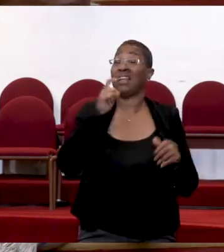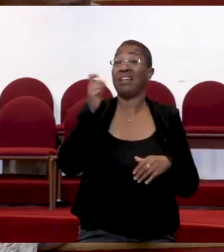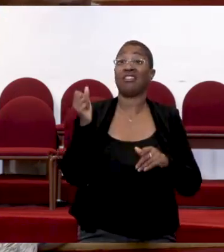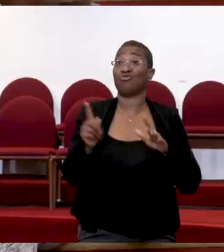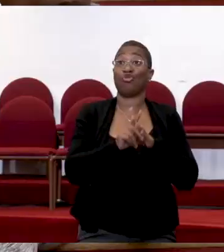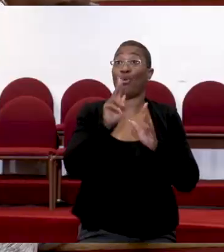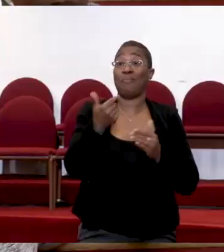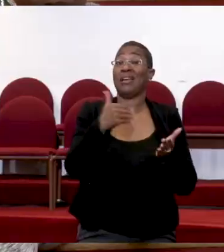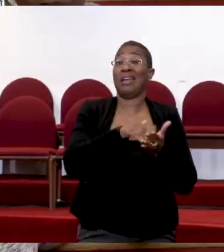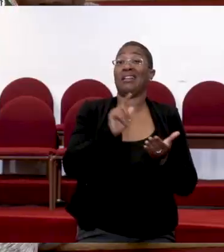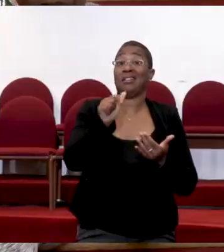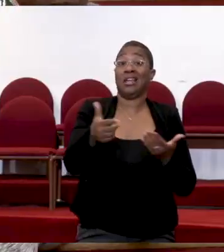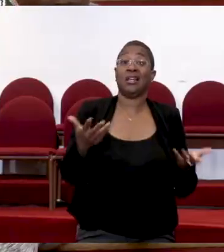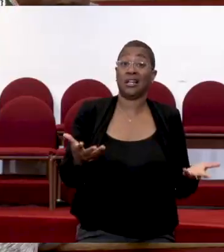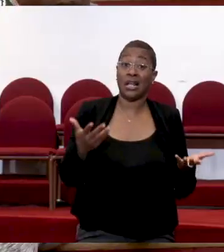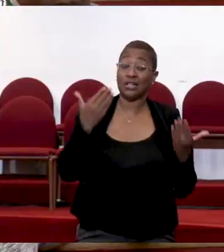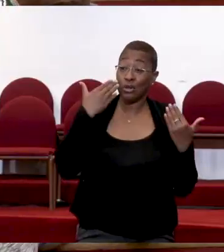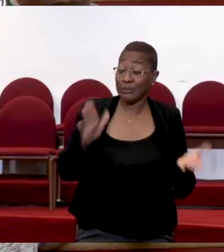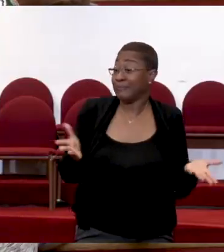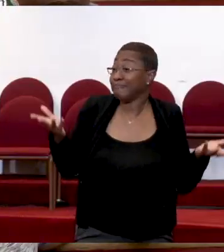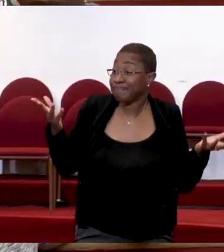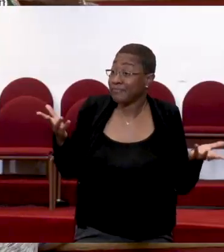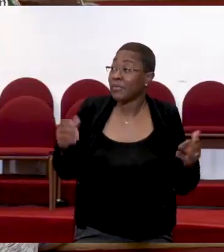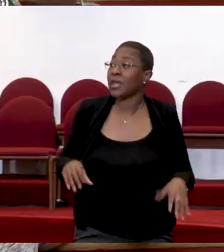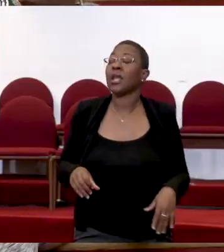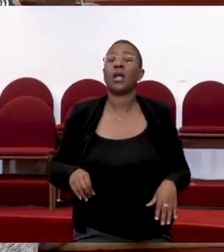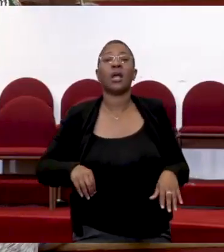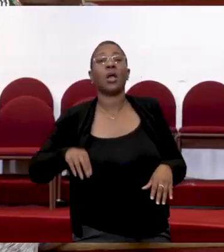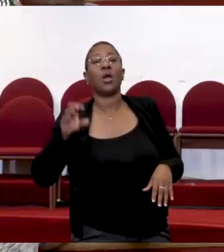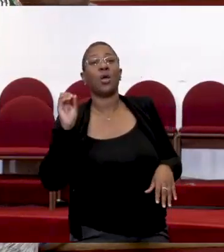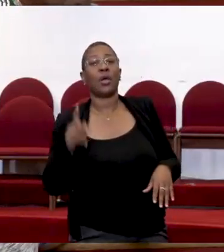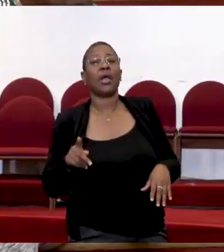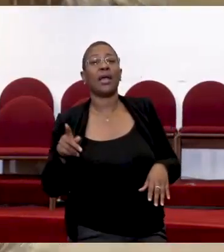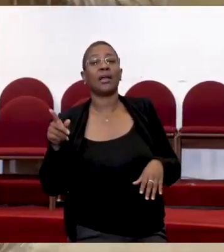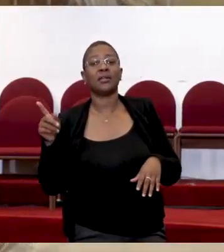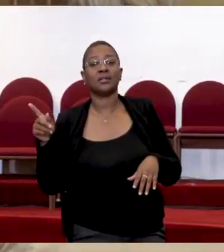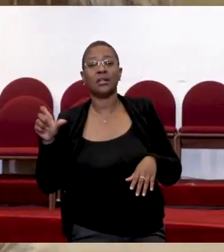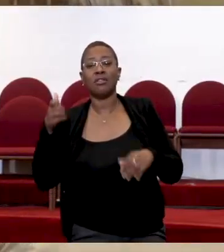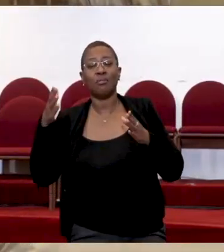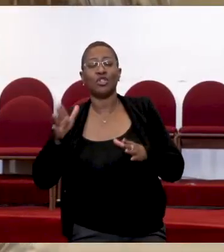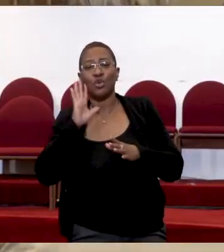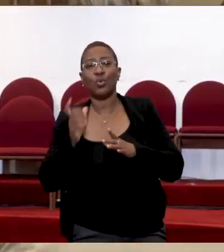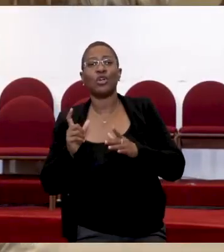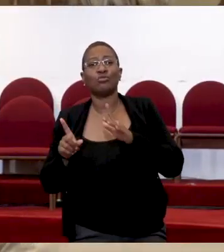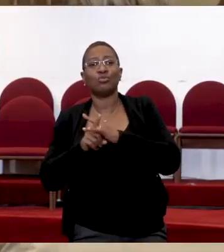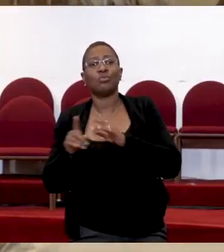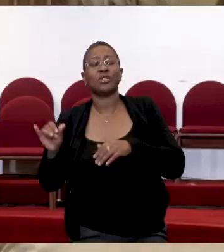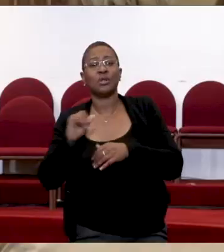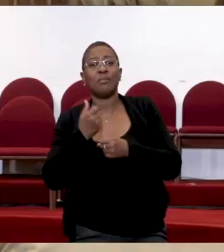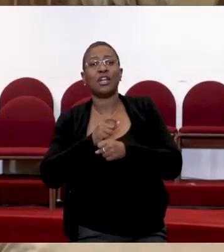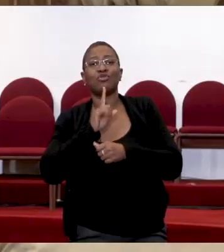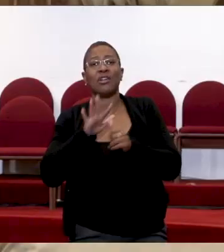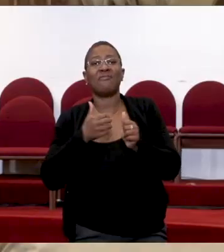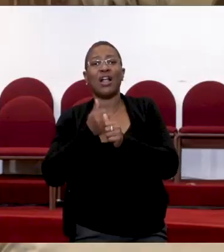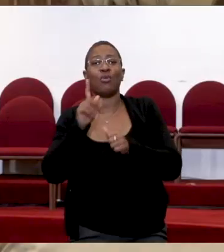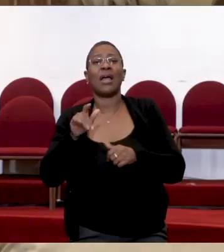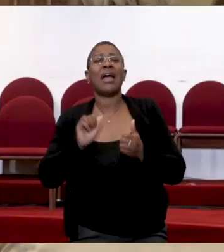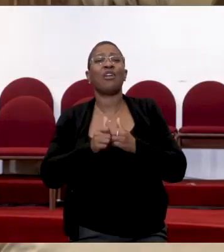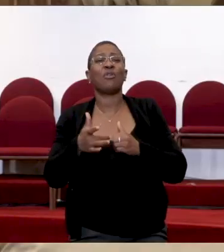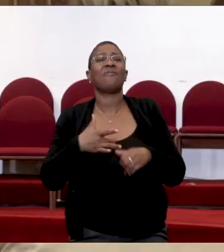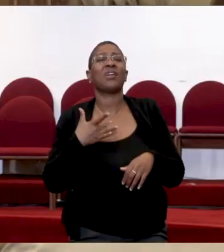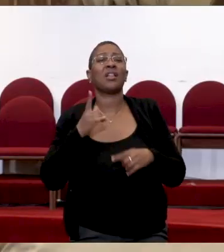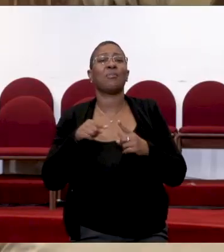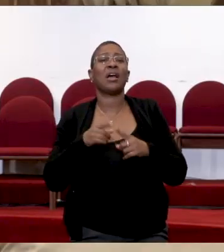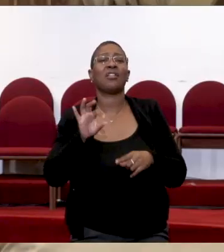Okay, so Kayana, why don't you join this? Kayana's going to join you as well, and let's make sure that we follow up. How do you feel about the